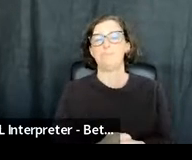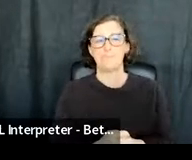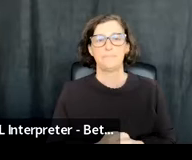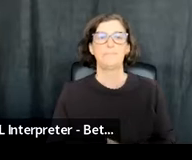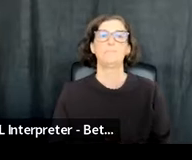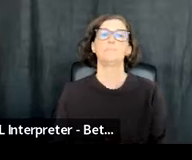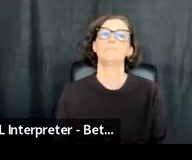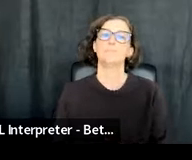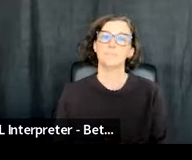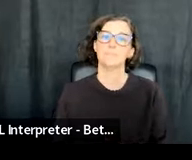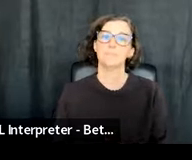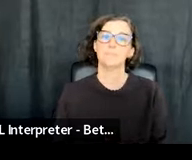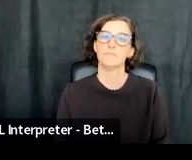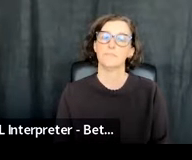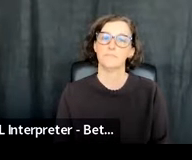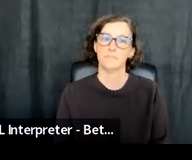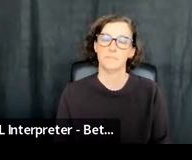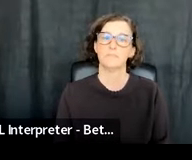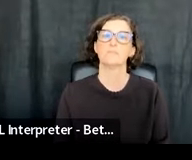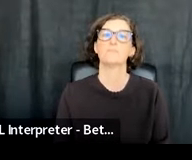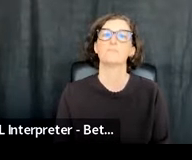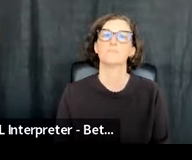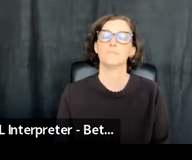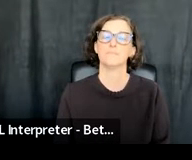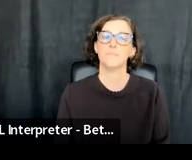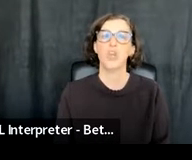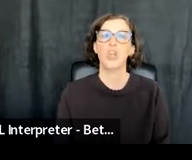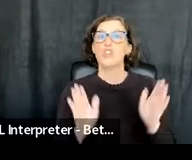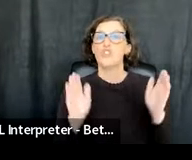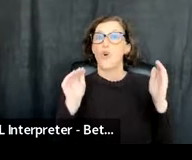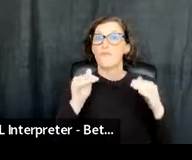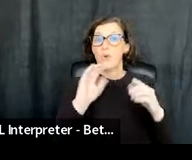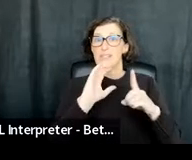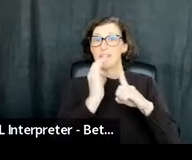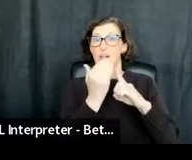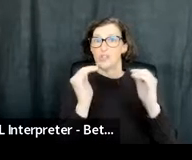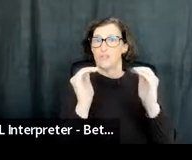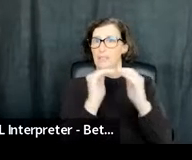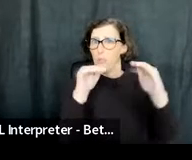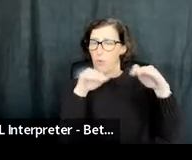So kind of drilling down the culture of equal access,